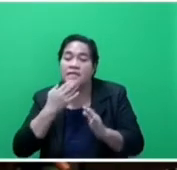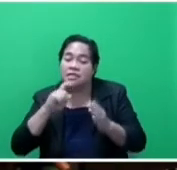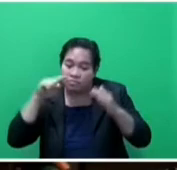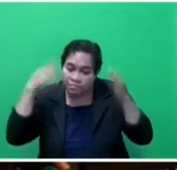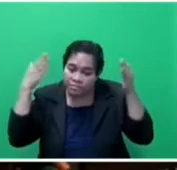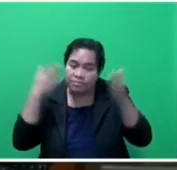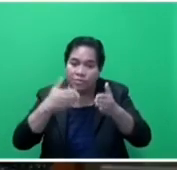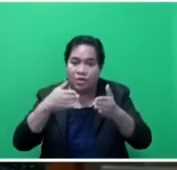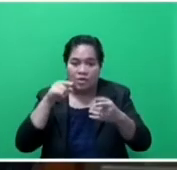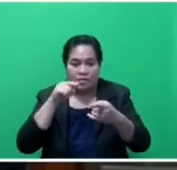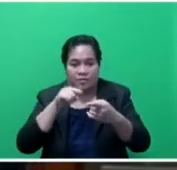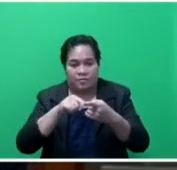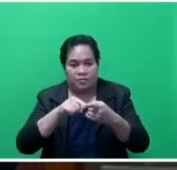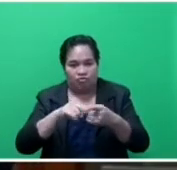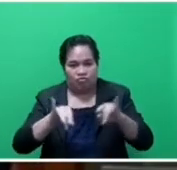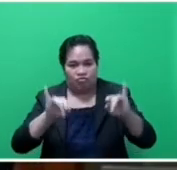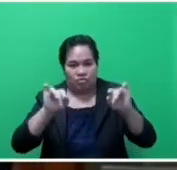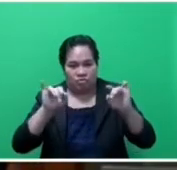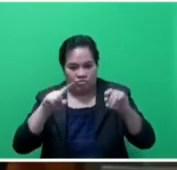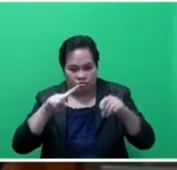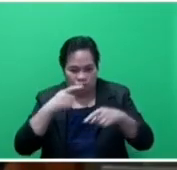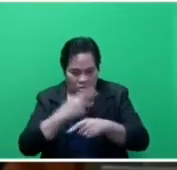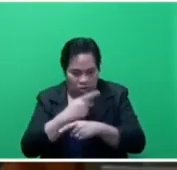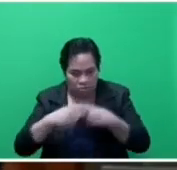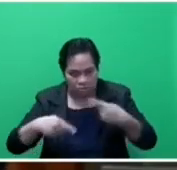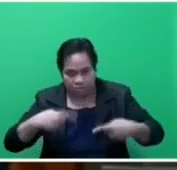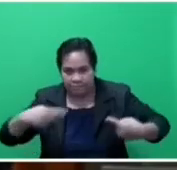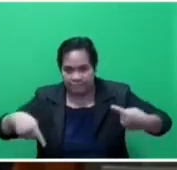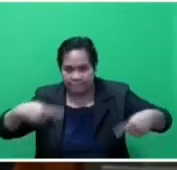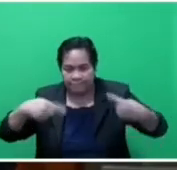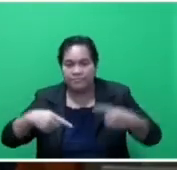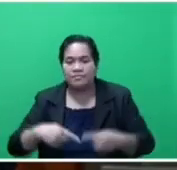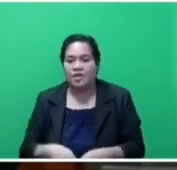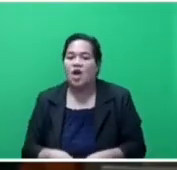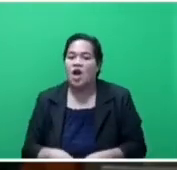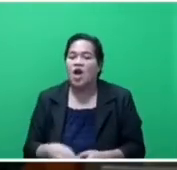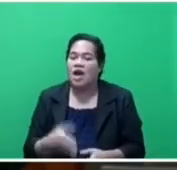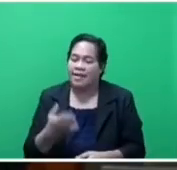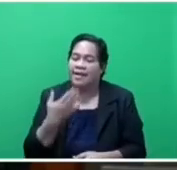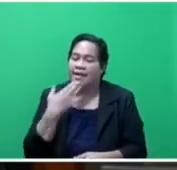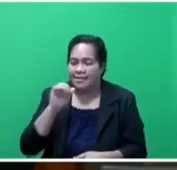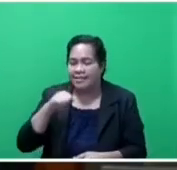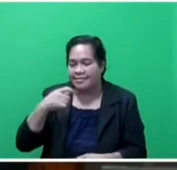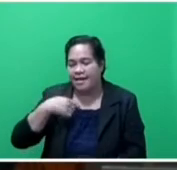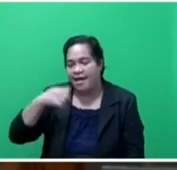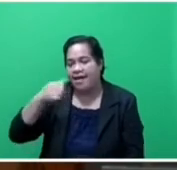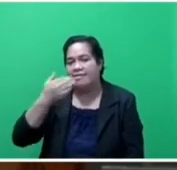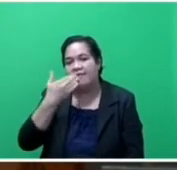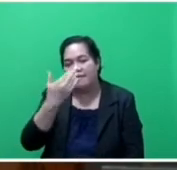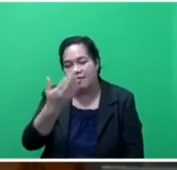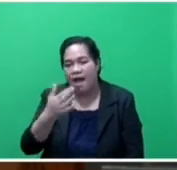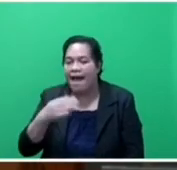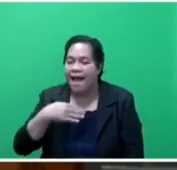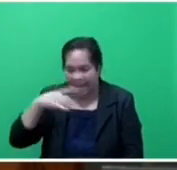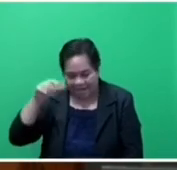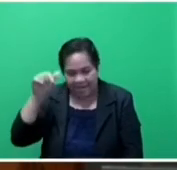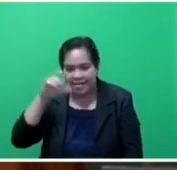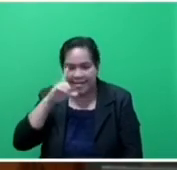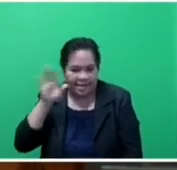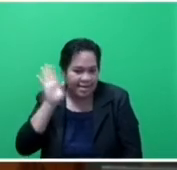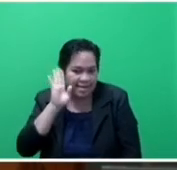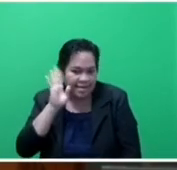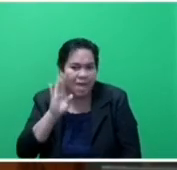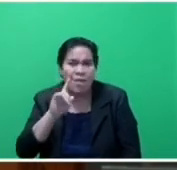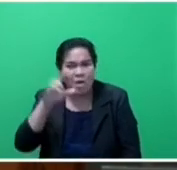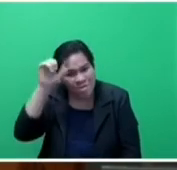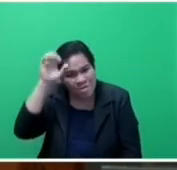Honourable Speaker. And yes, I can hear you, Honourable Alvik, but we must be reminded that this is the people's